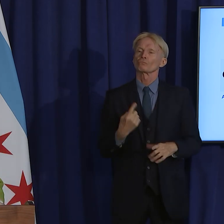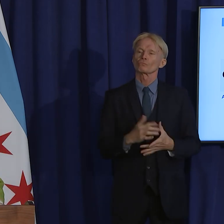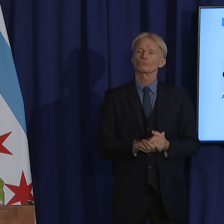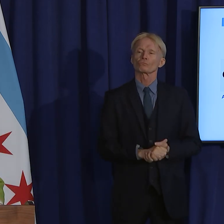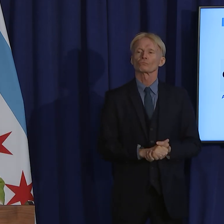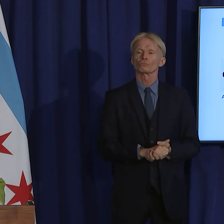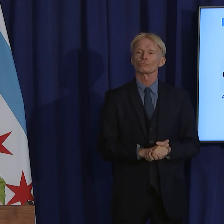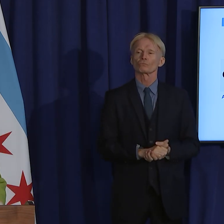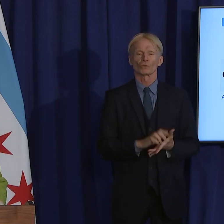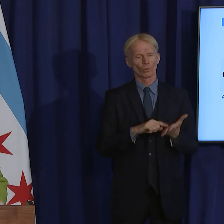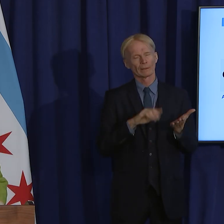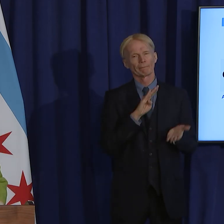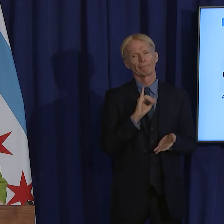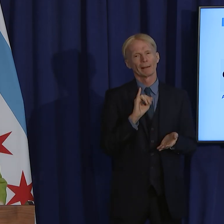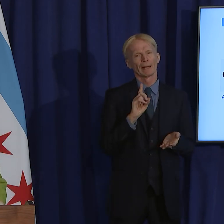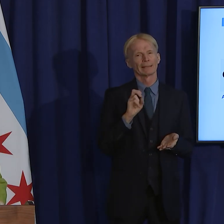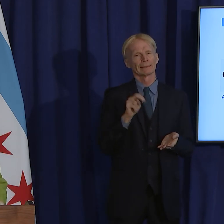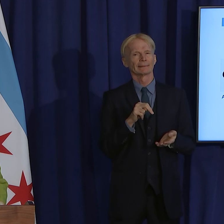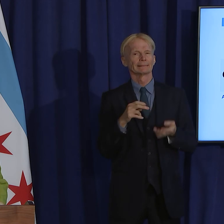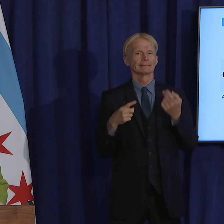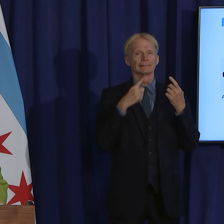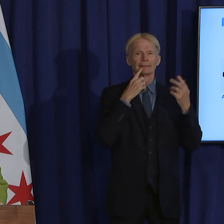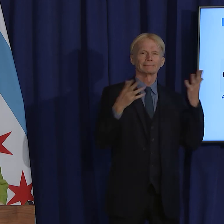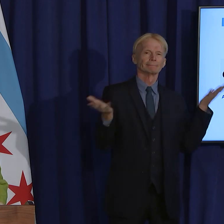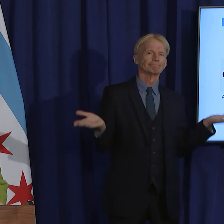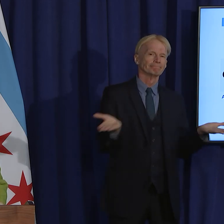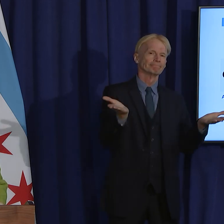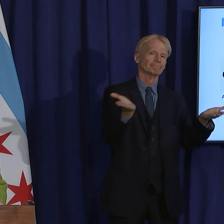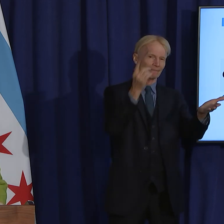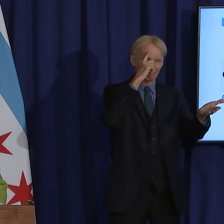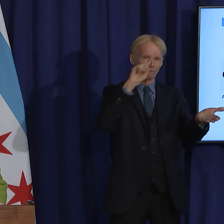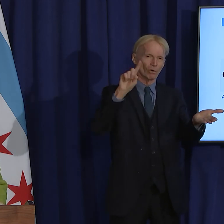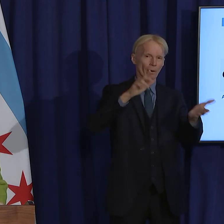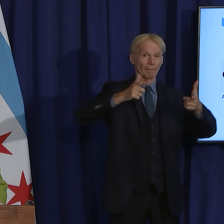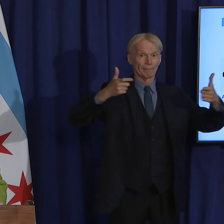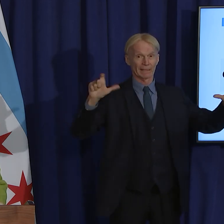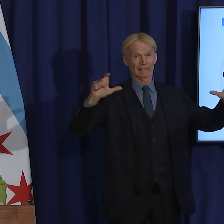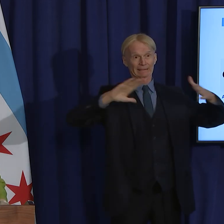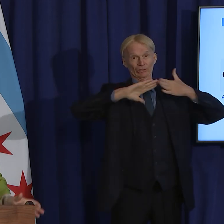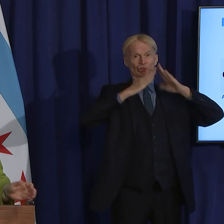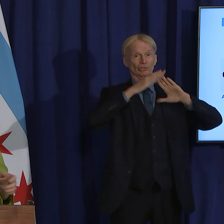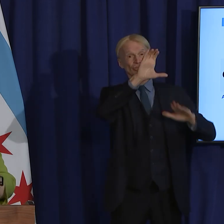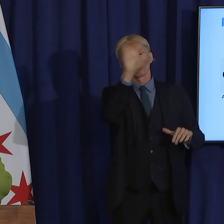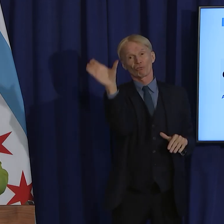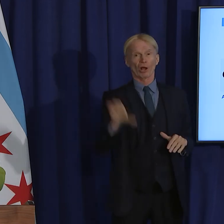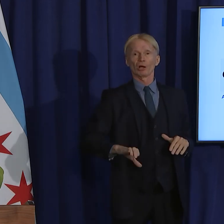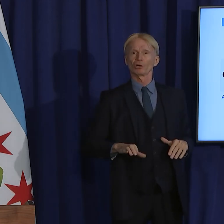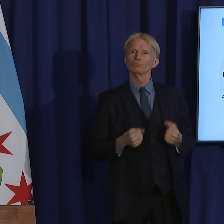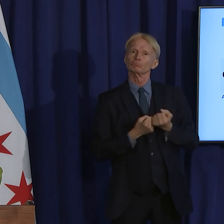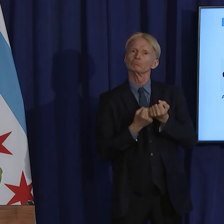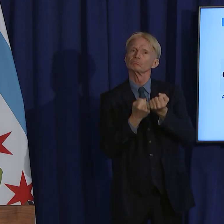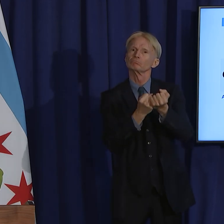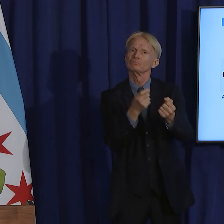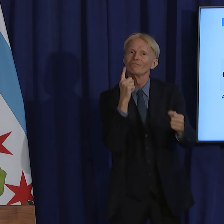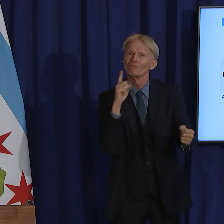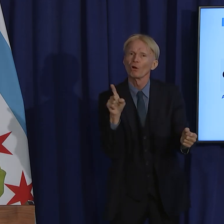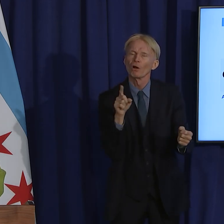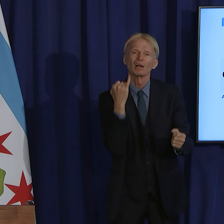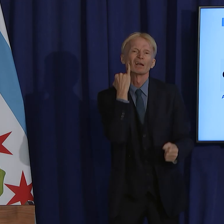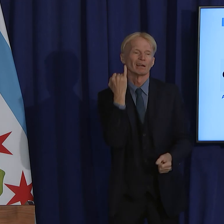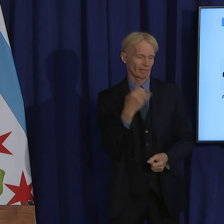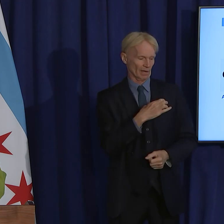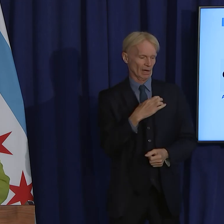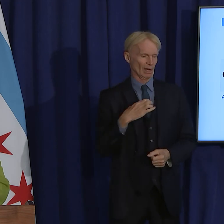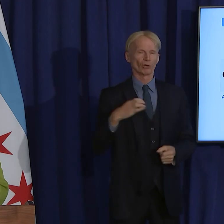pipe proposal mean for the big city residents, for the city residents of Chicago? Sure. If Congress